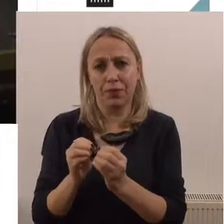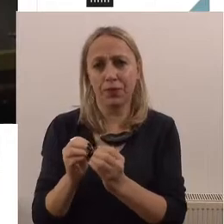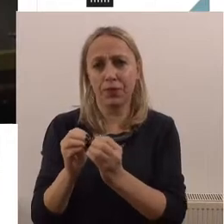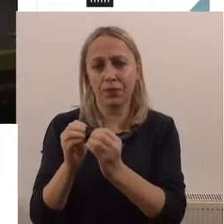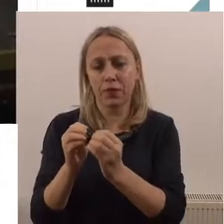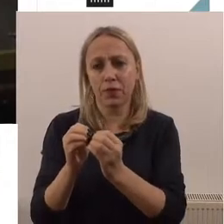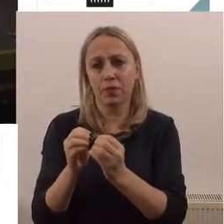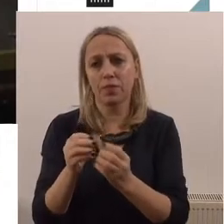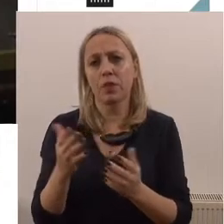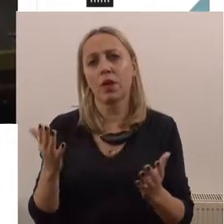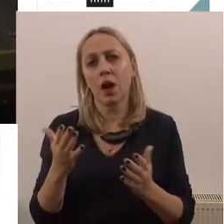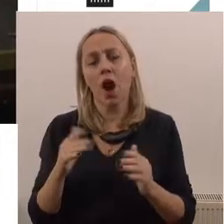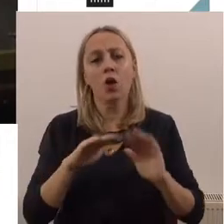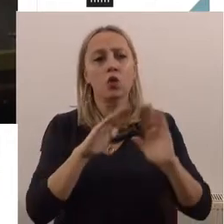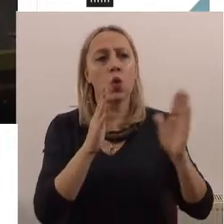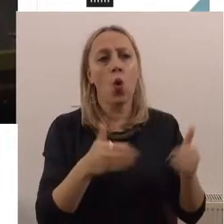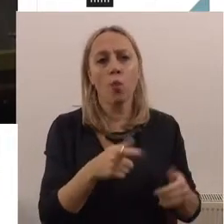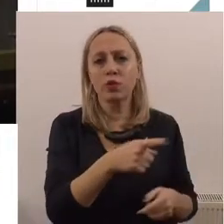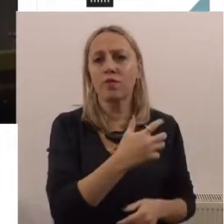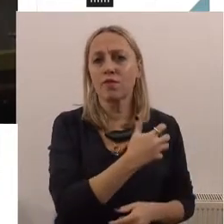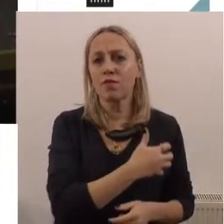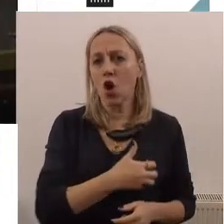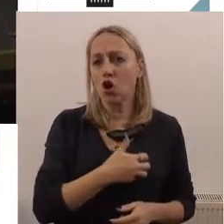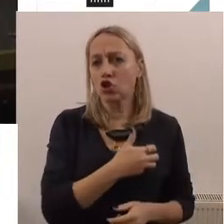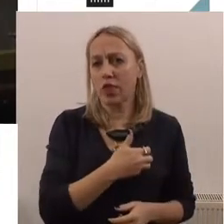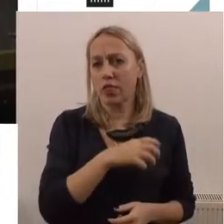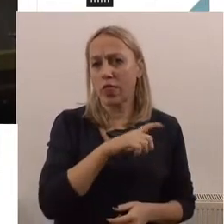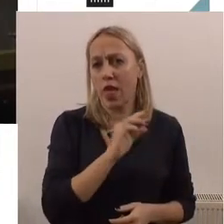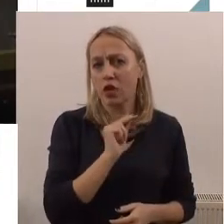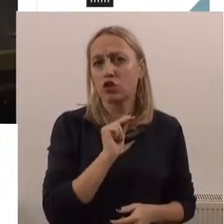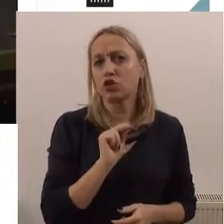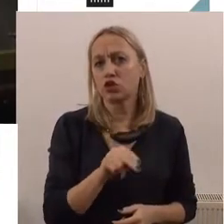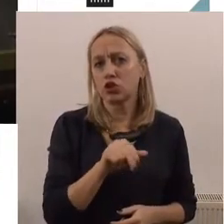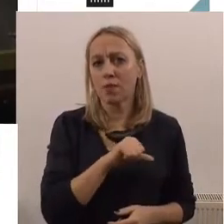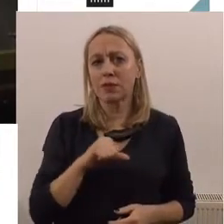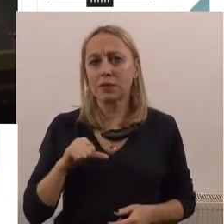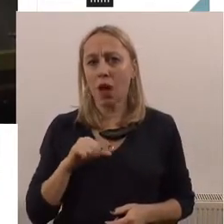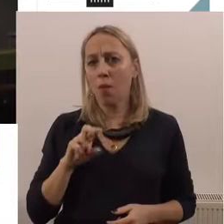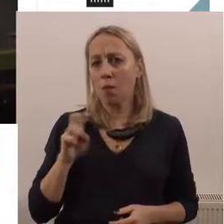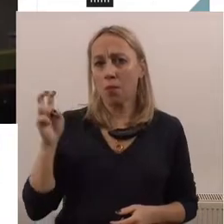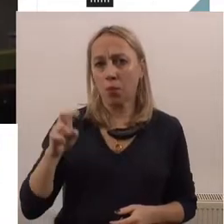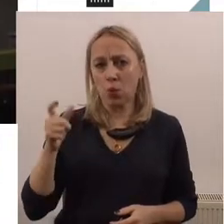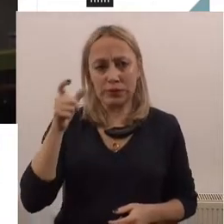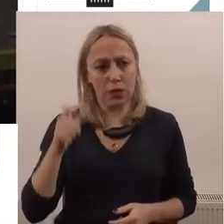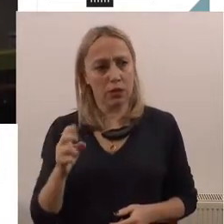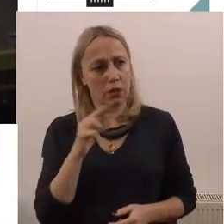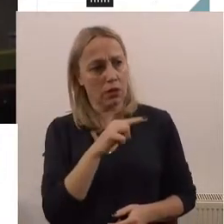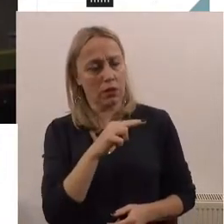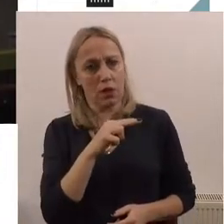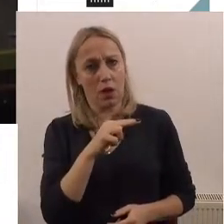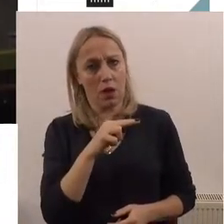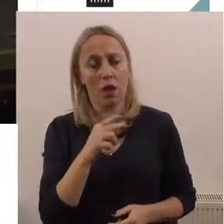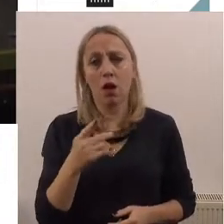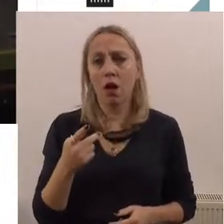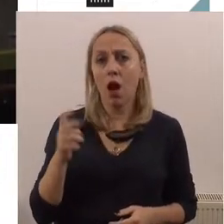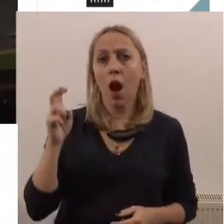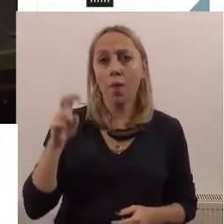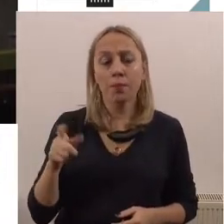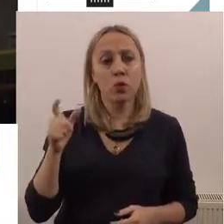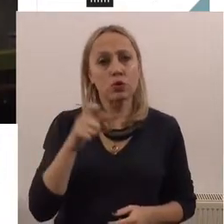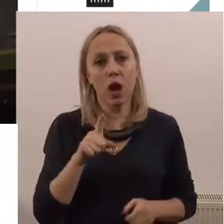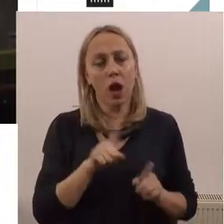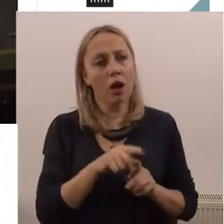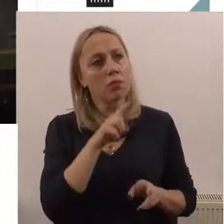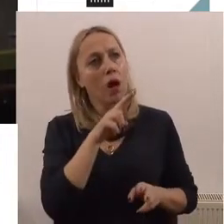goes along a rather hierarchical, vertical track when a